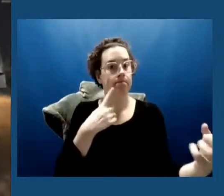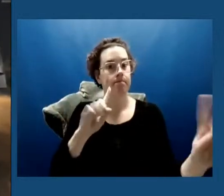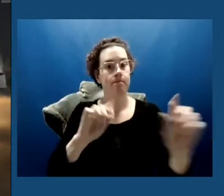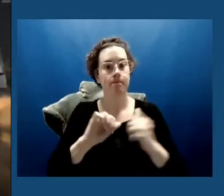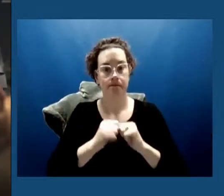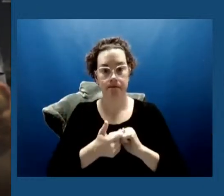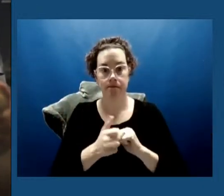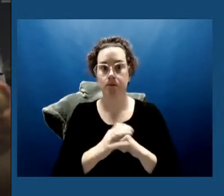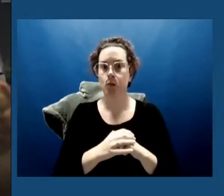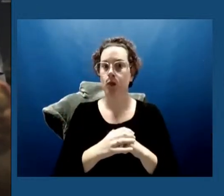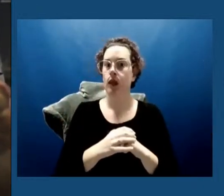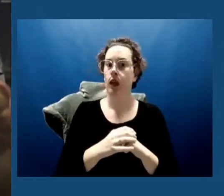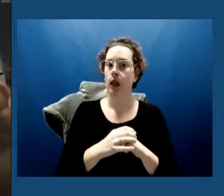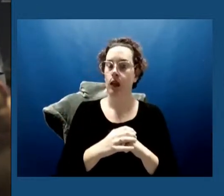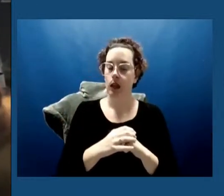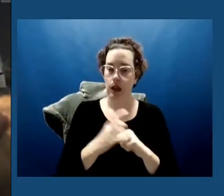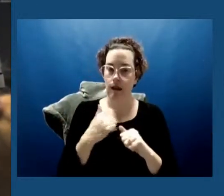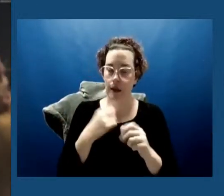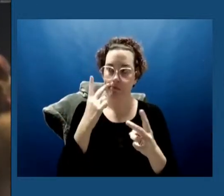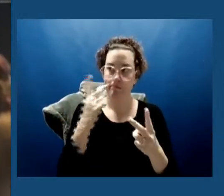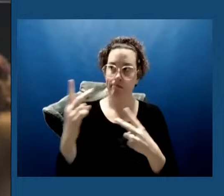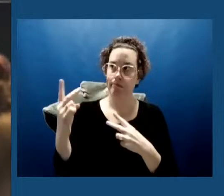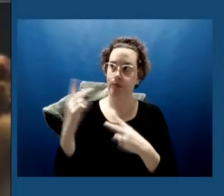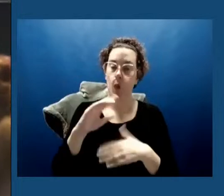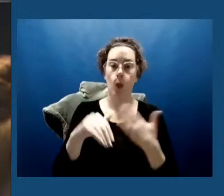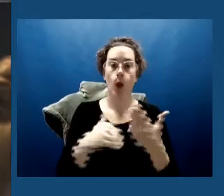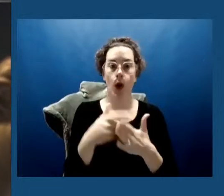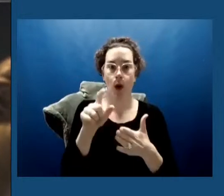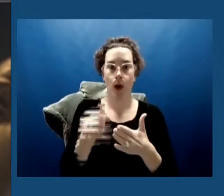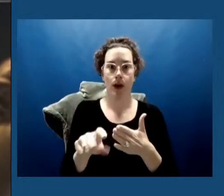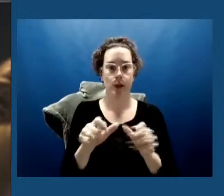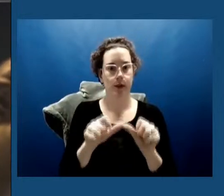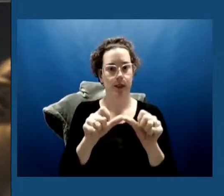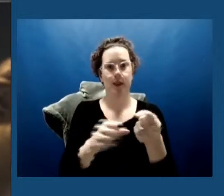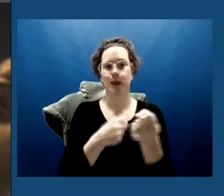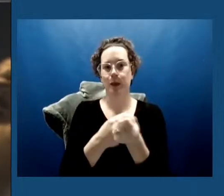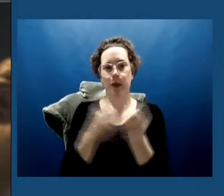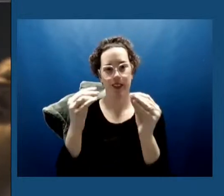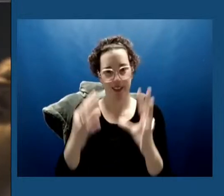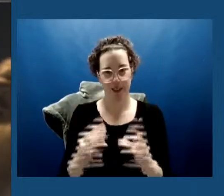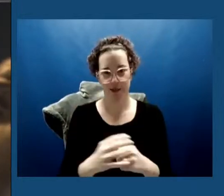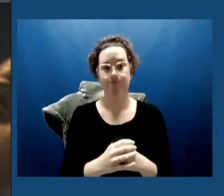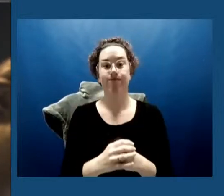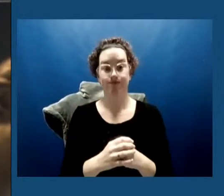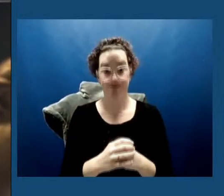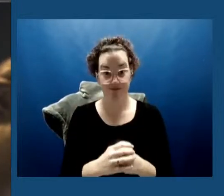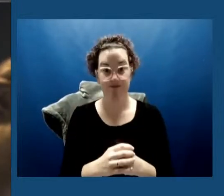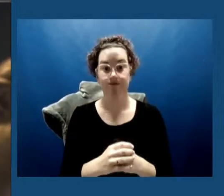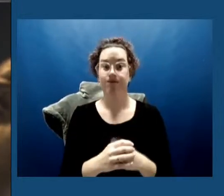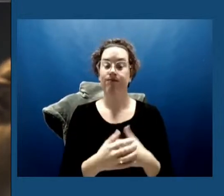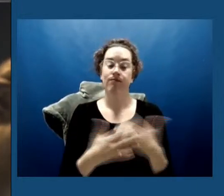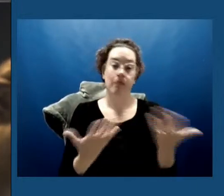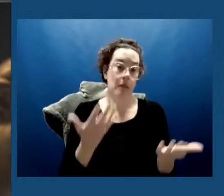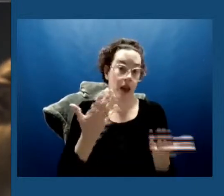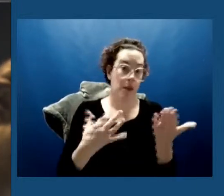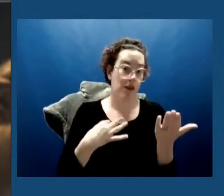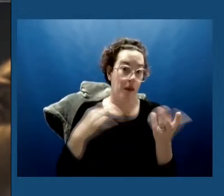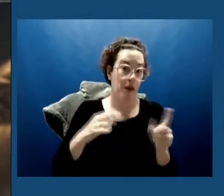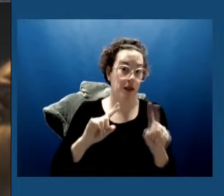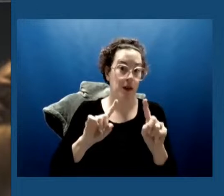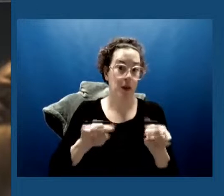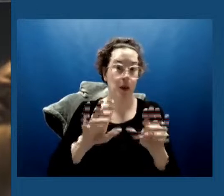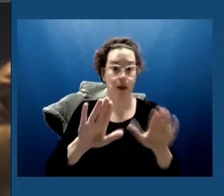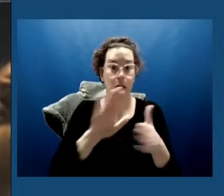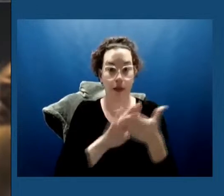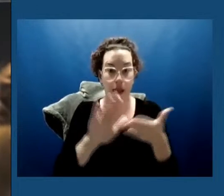I'm reminded that we all need to continue to support teachers in this work, whether it's volunteering in their classroom, whether